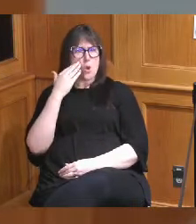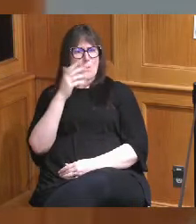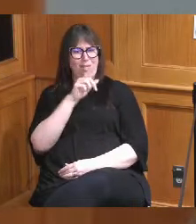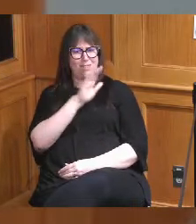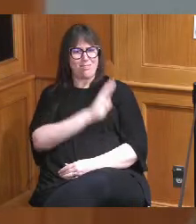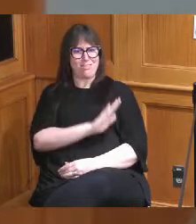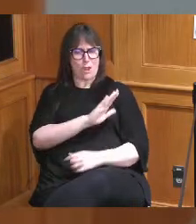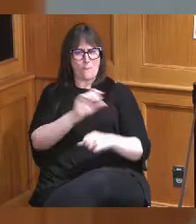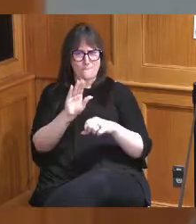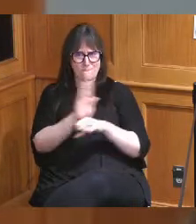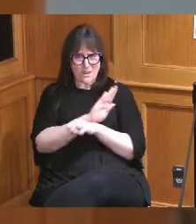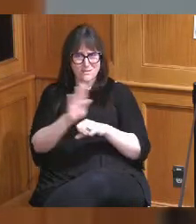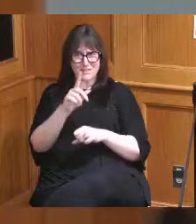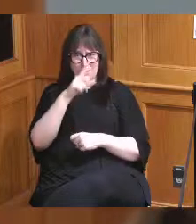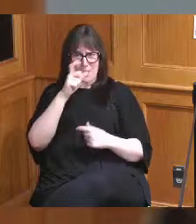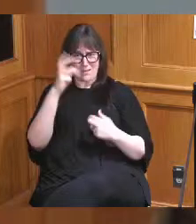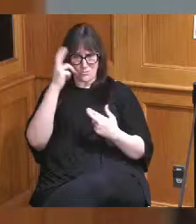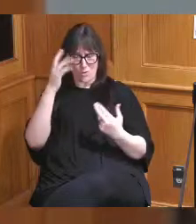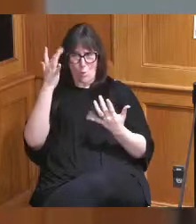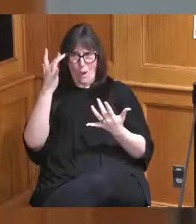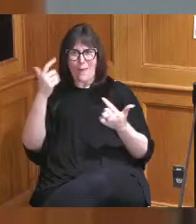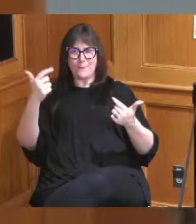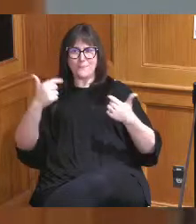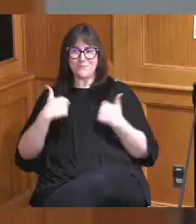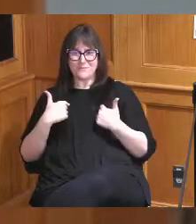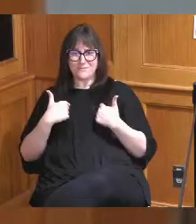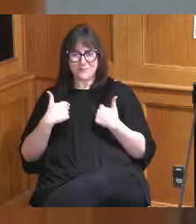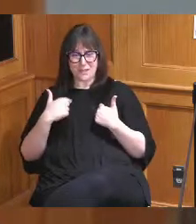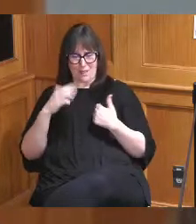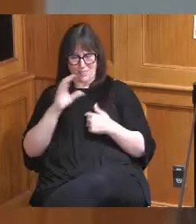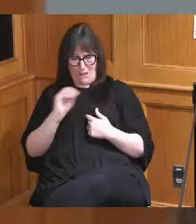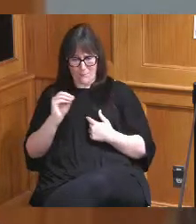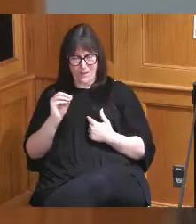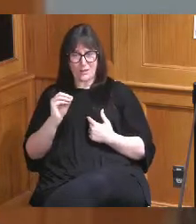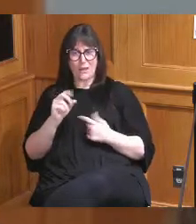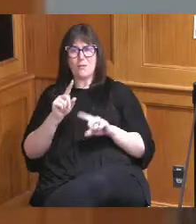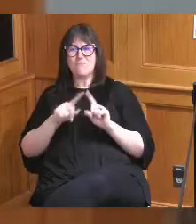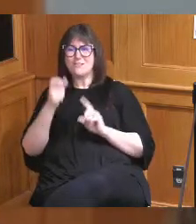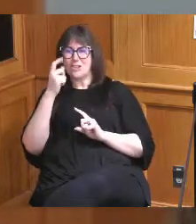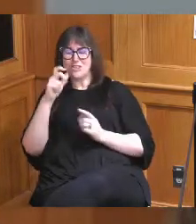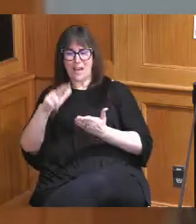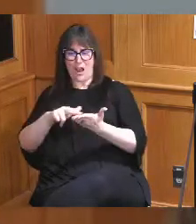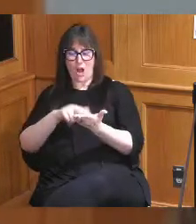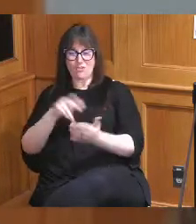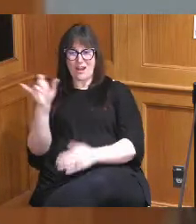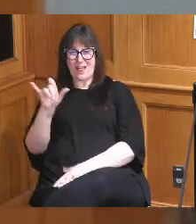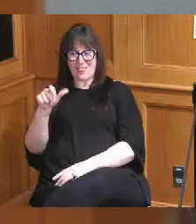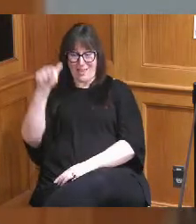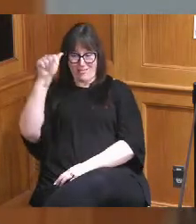because they went through the training, they went through the program. But a contract like this at